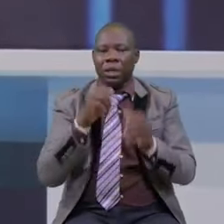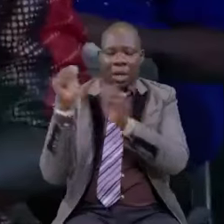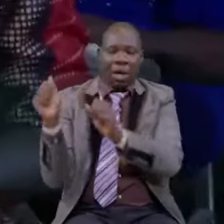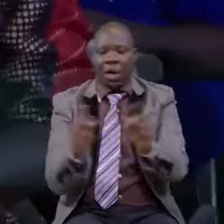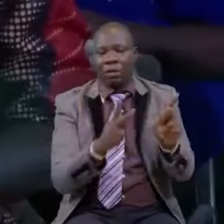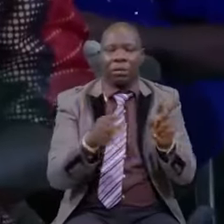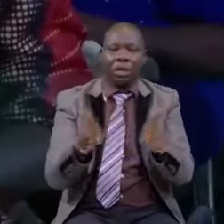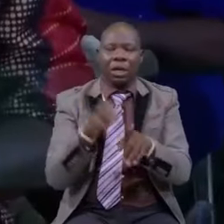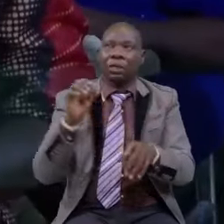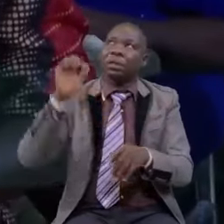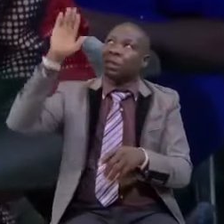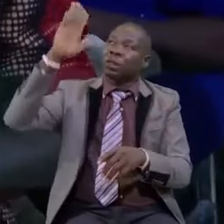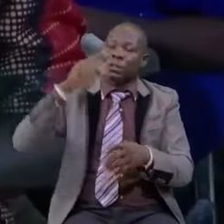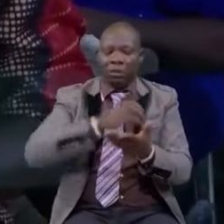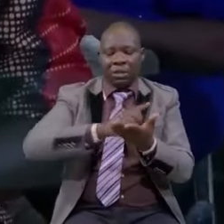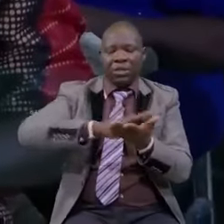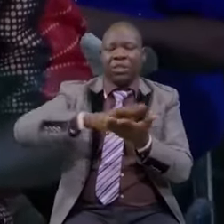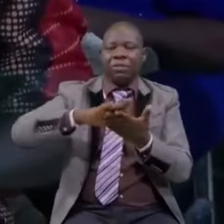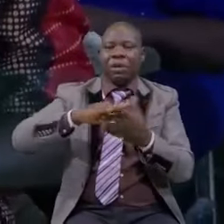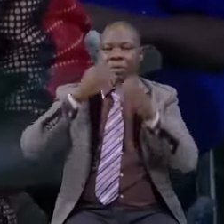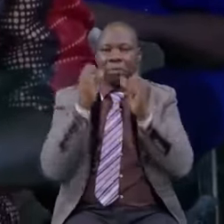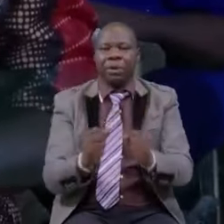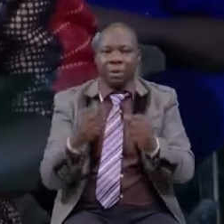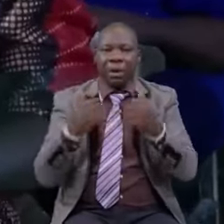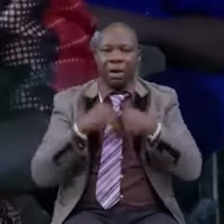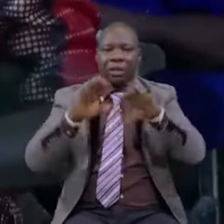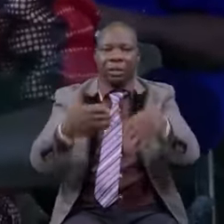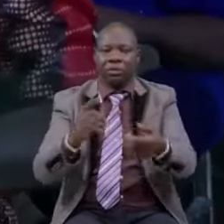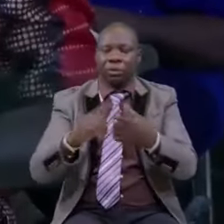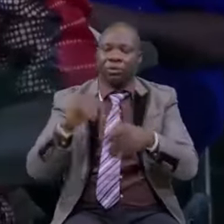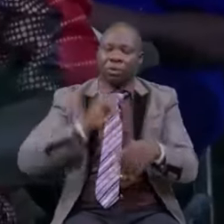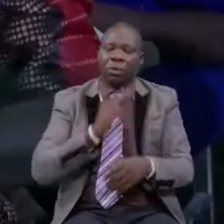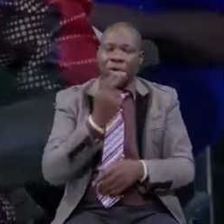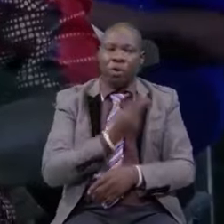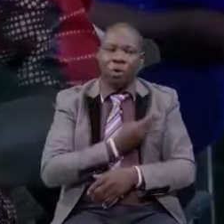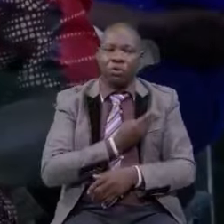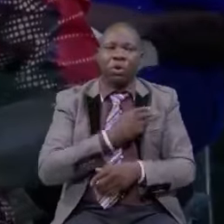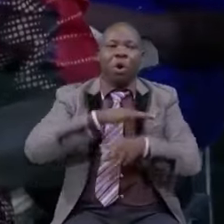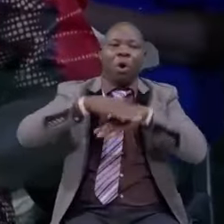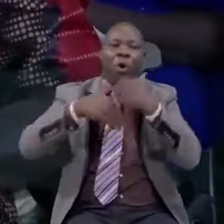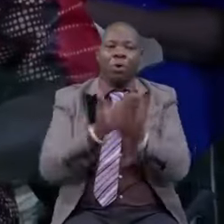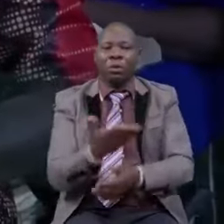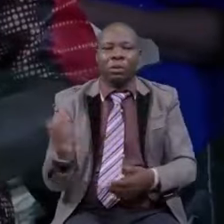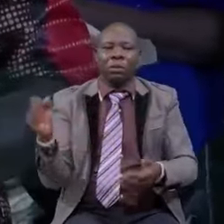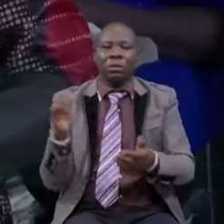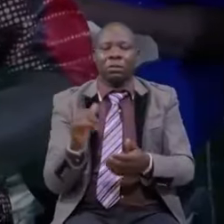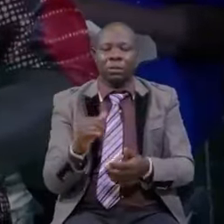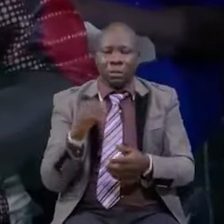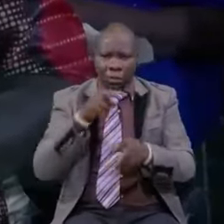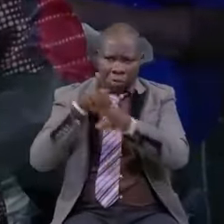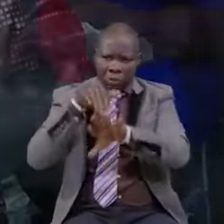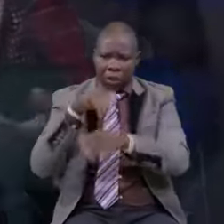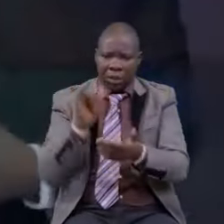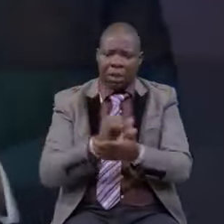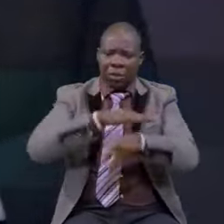divine power has given unto us All things, look at that, all